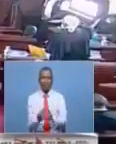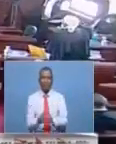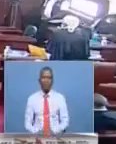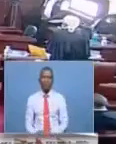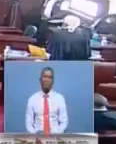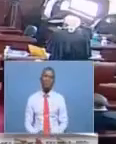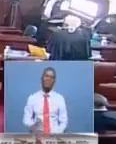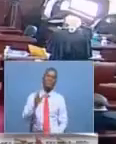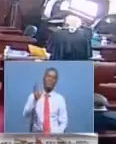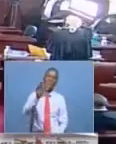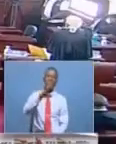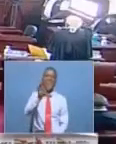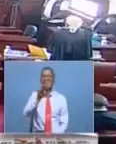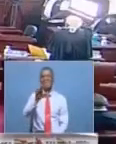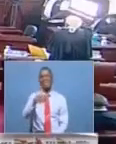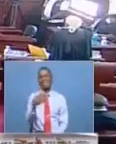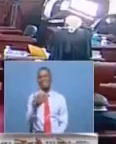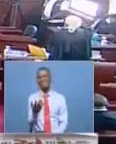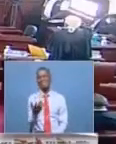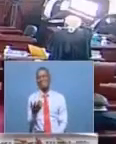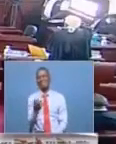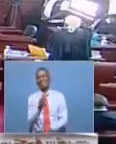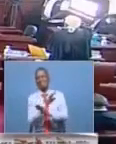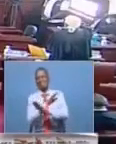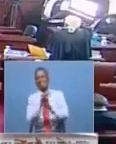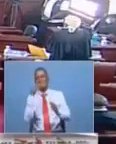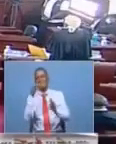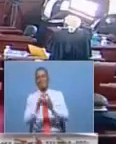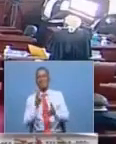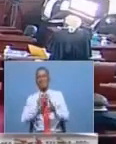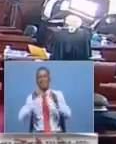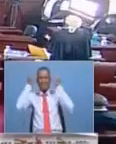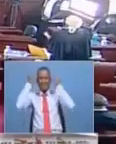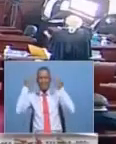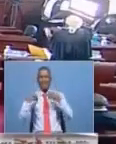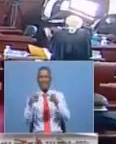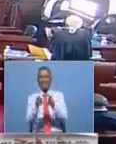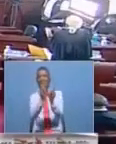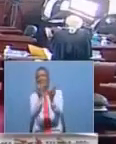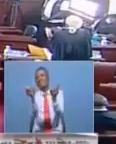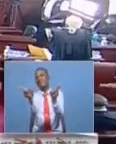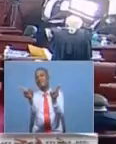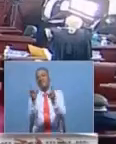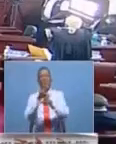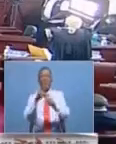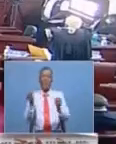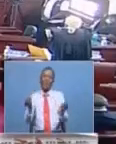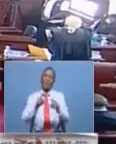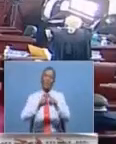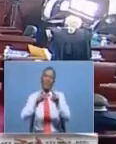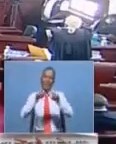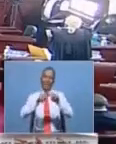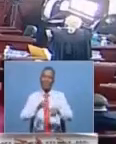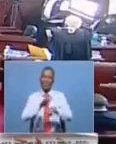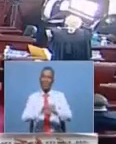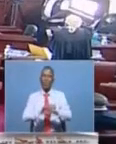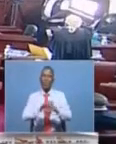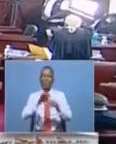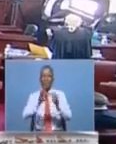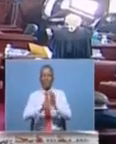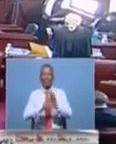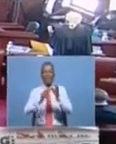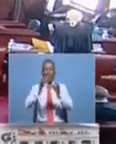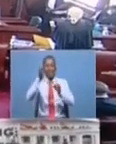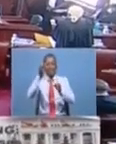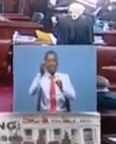said, we didn't say we are departing. So you can, it is the formulation of the ratio which